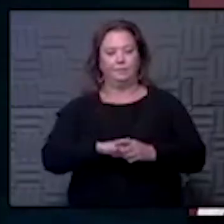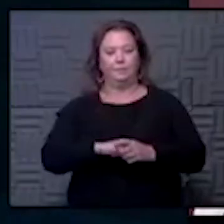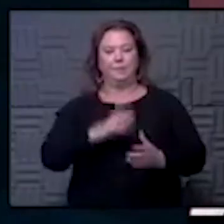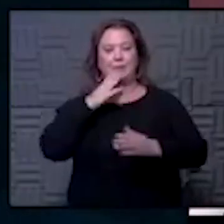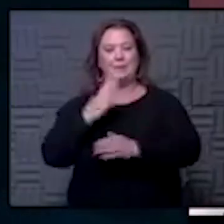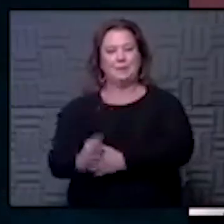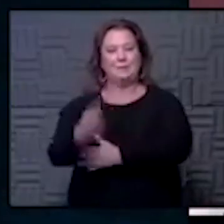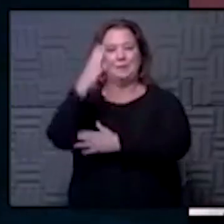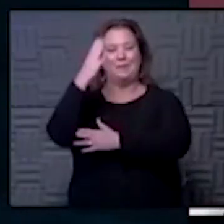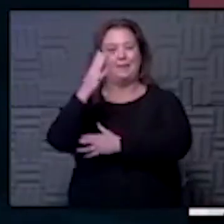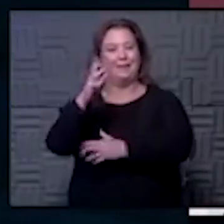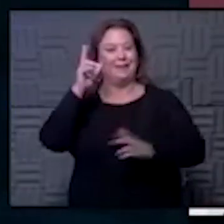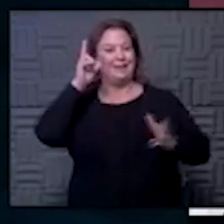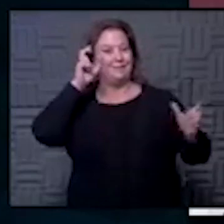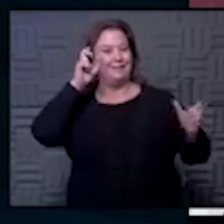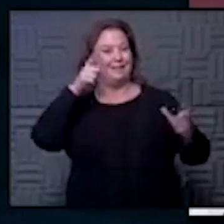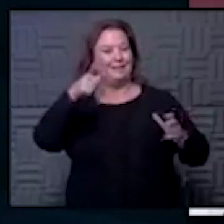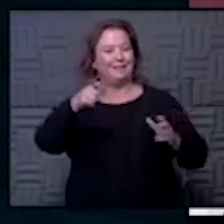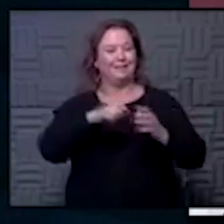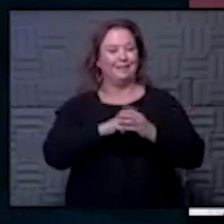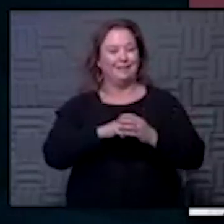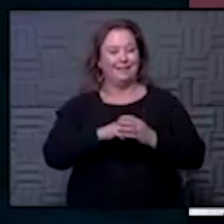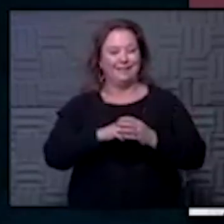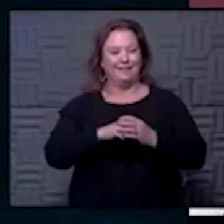Good morning. Are you on? Do we hear her?